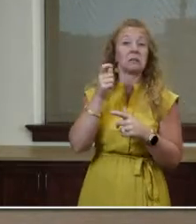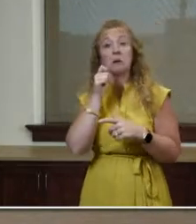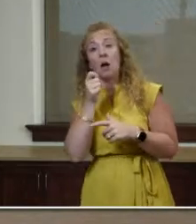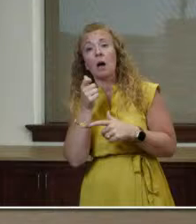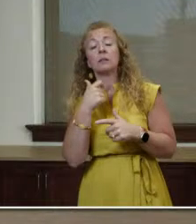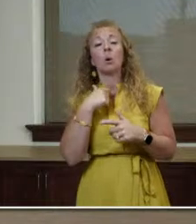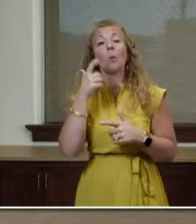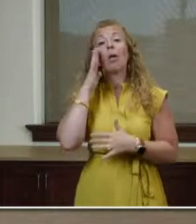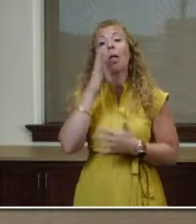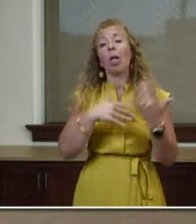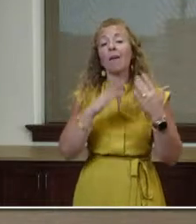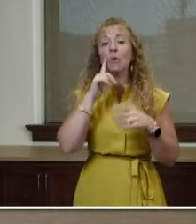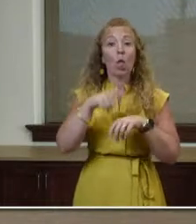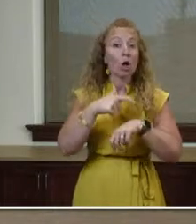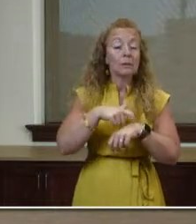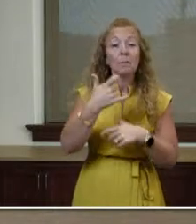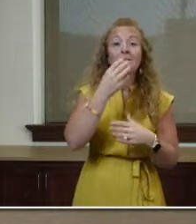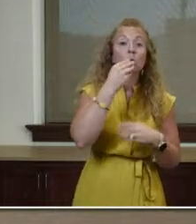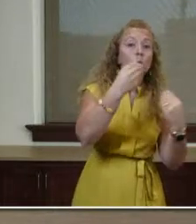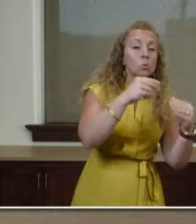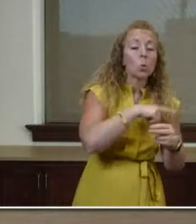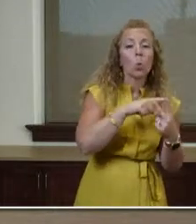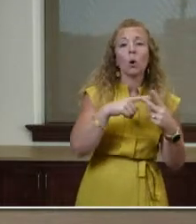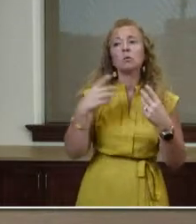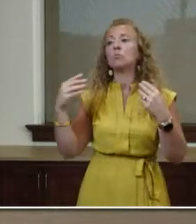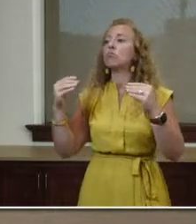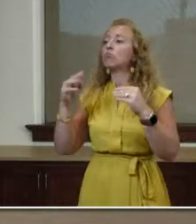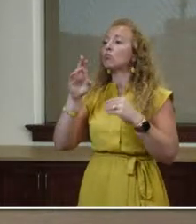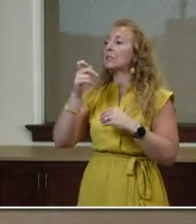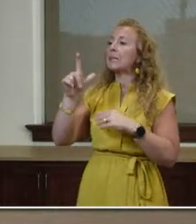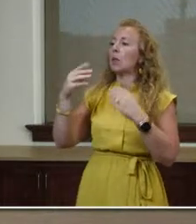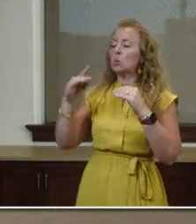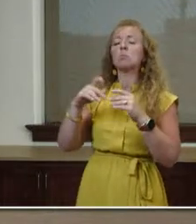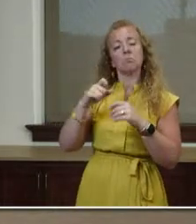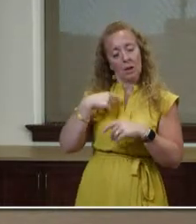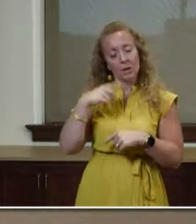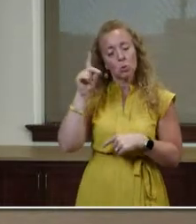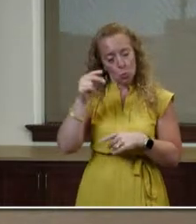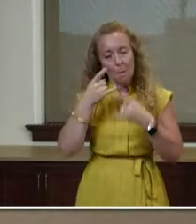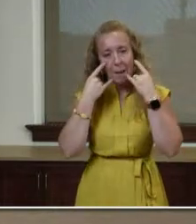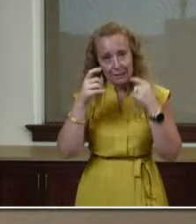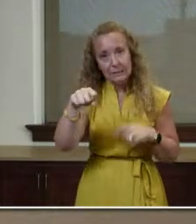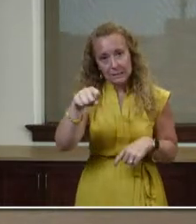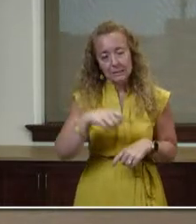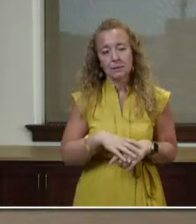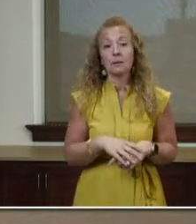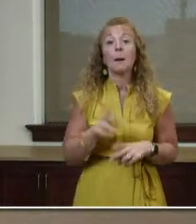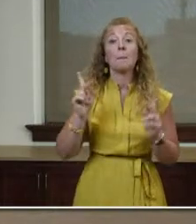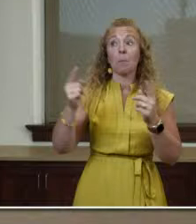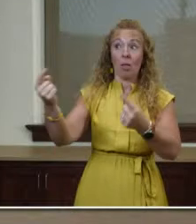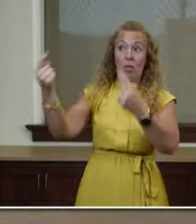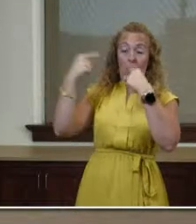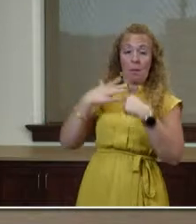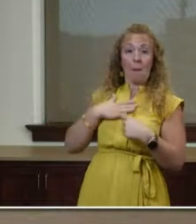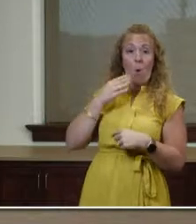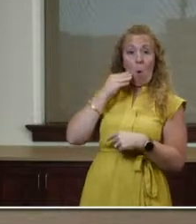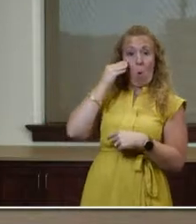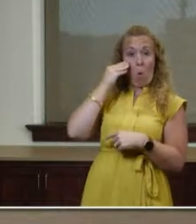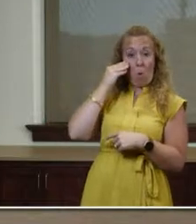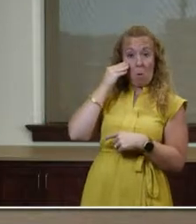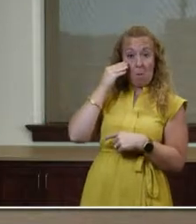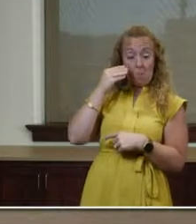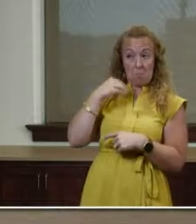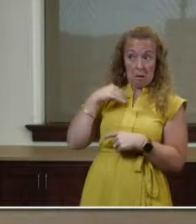for a while, like a grocery store or a retail store, I do still continue to wear a mask. When people come to my home